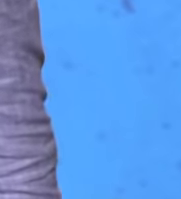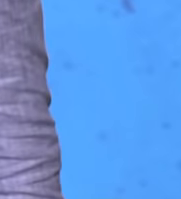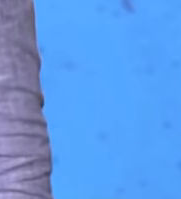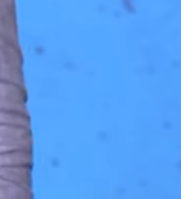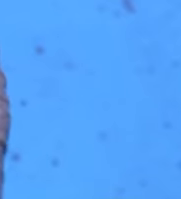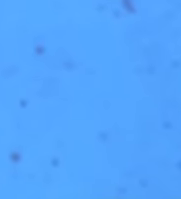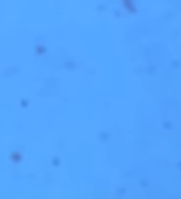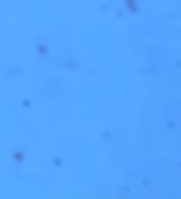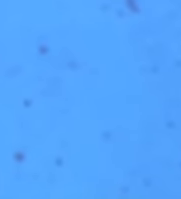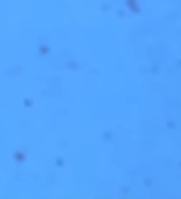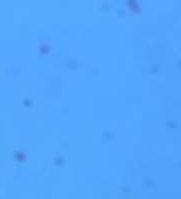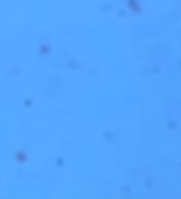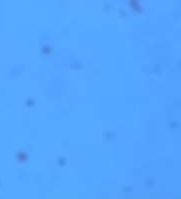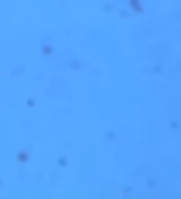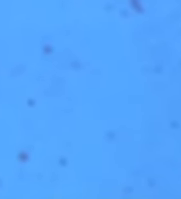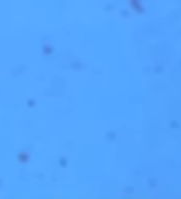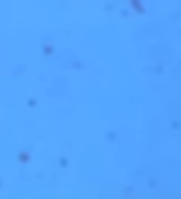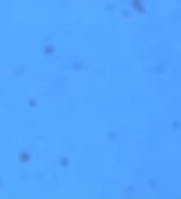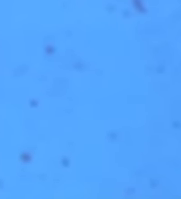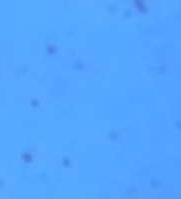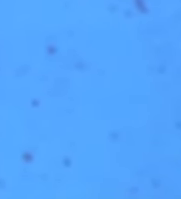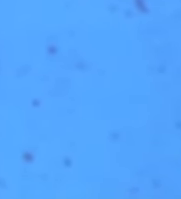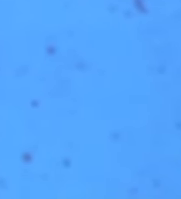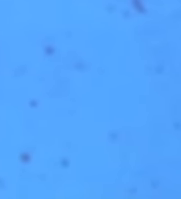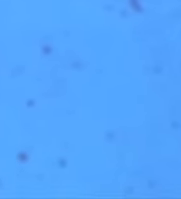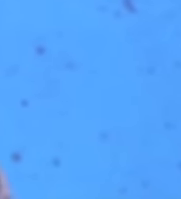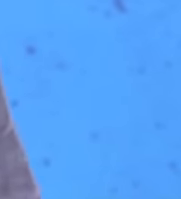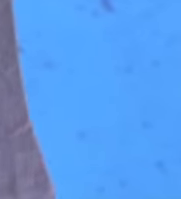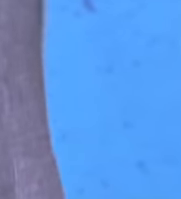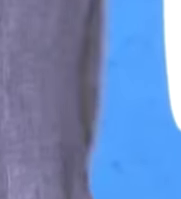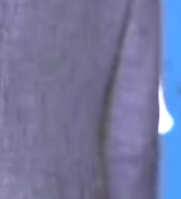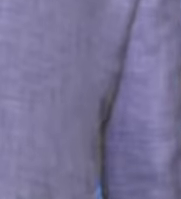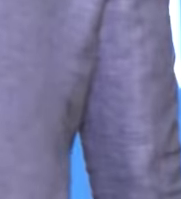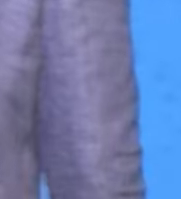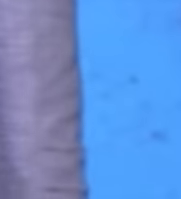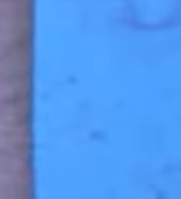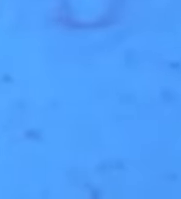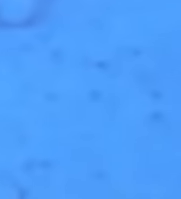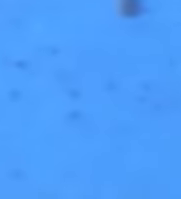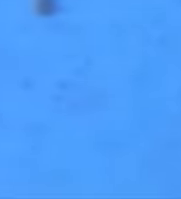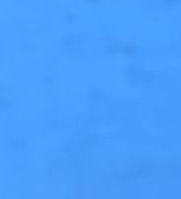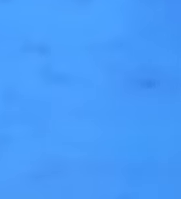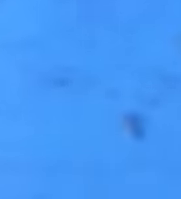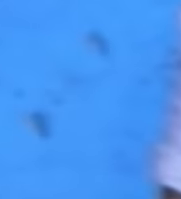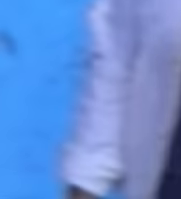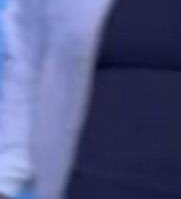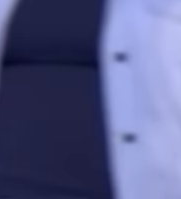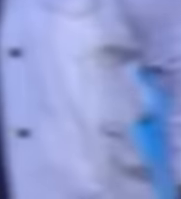thank you, Lord. In Jesus' name we pray. Amen.